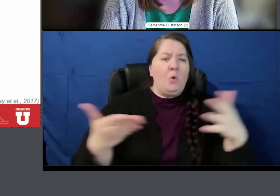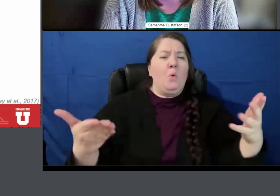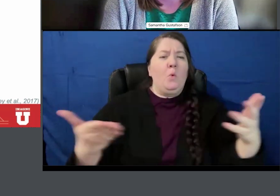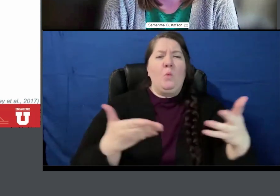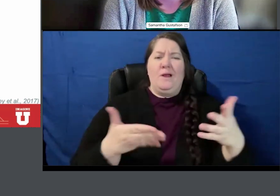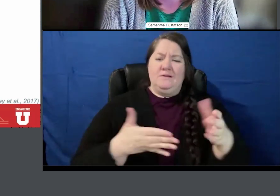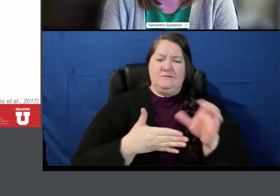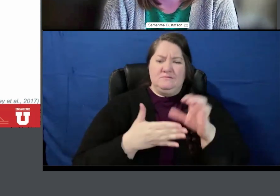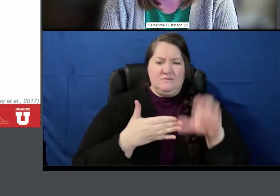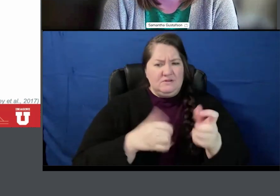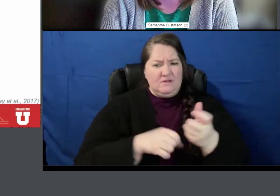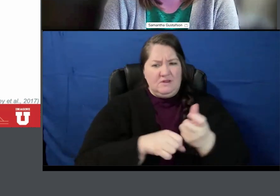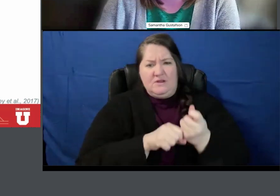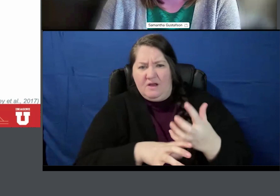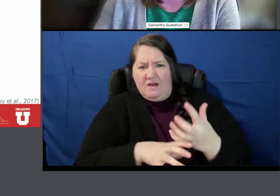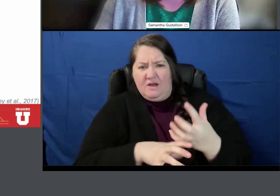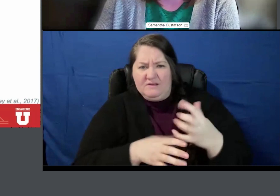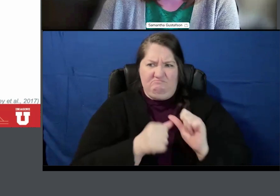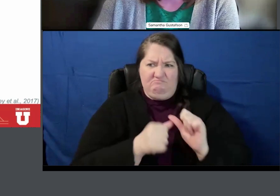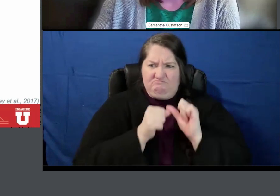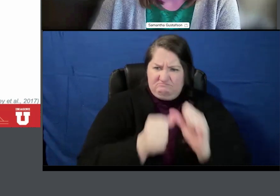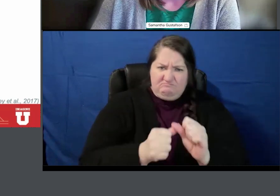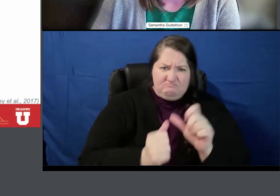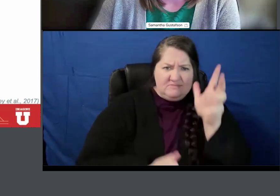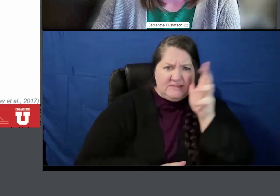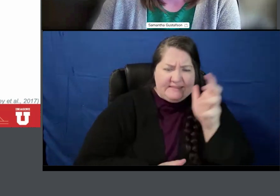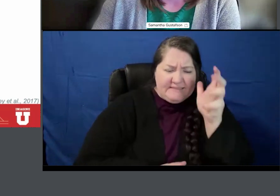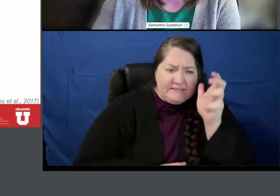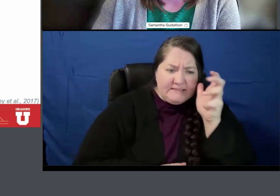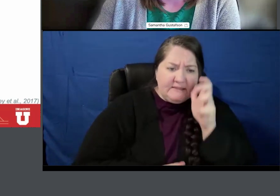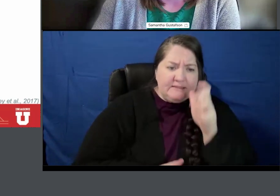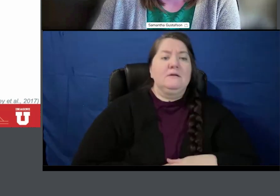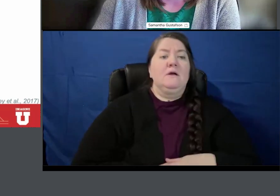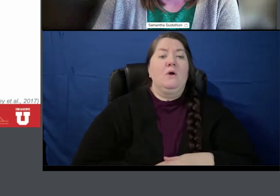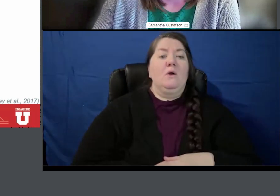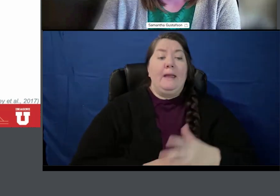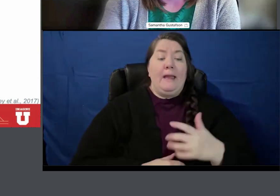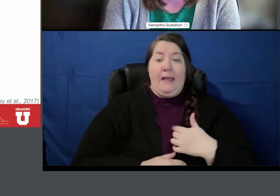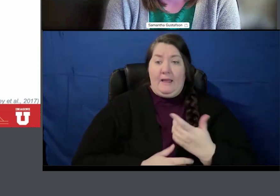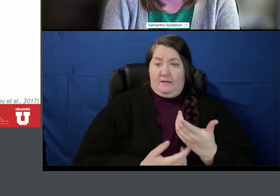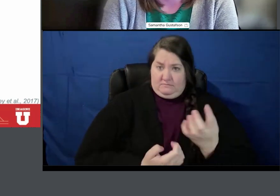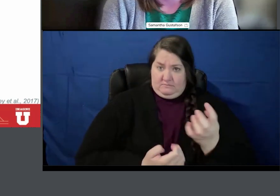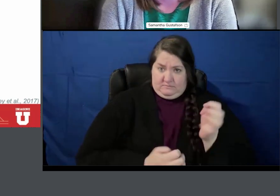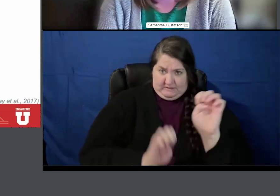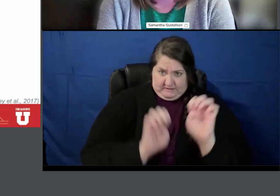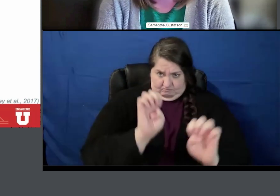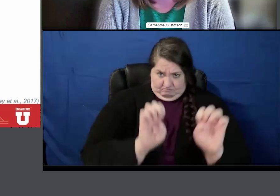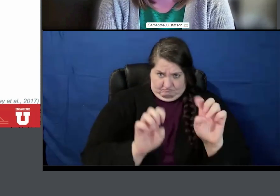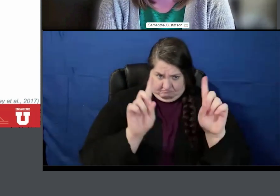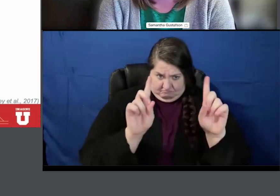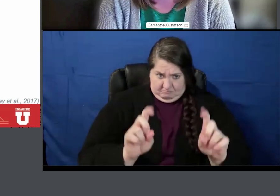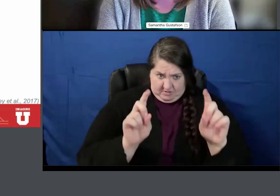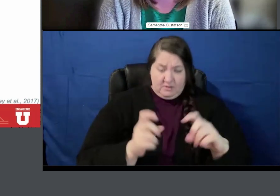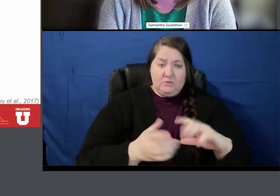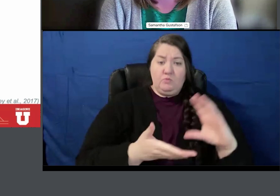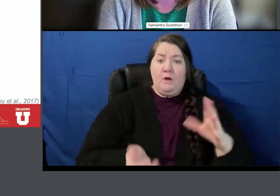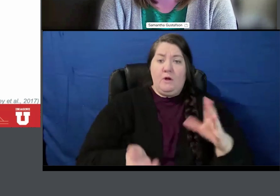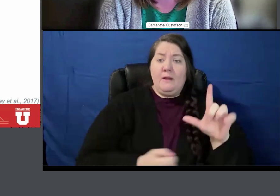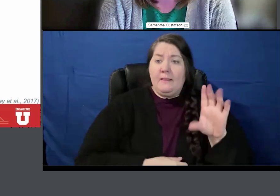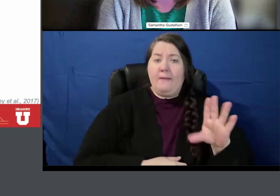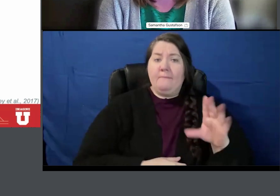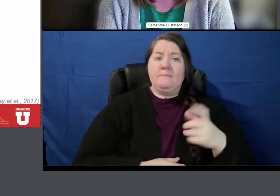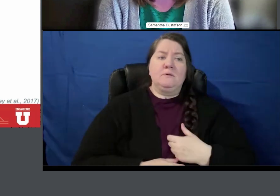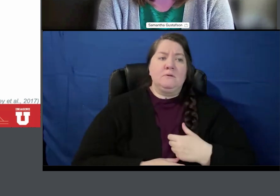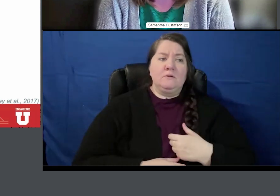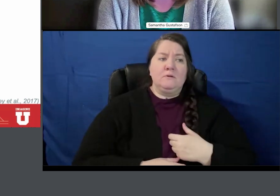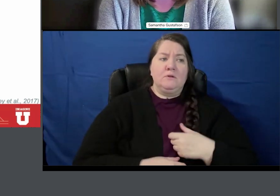type of sustained listening might be for children. So we designed an experiment that brought children into the lab on a weekday, or